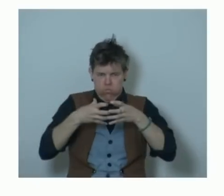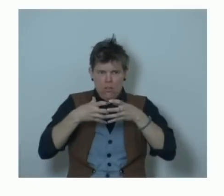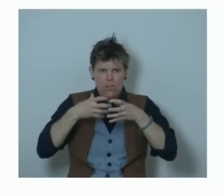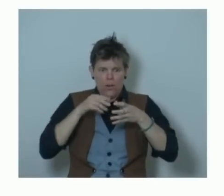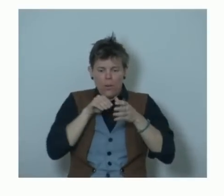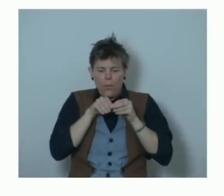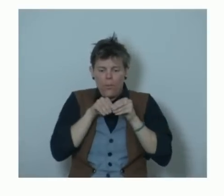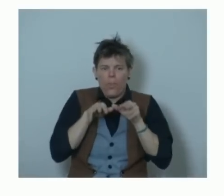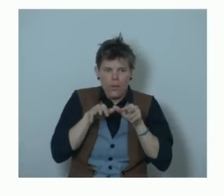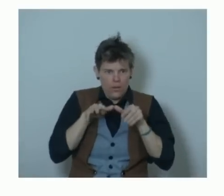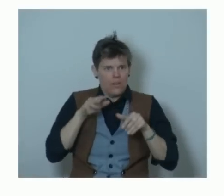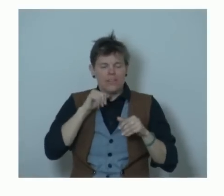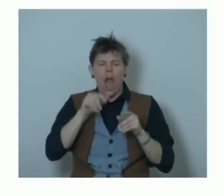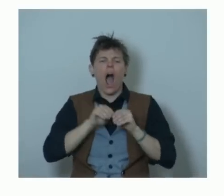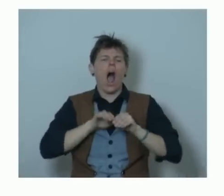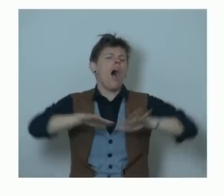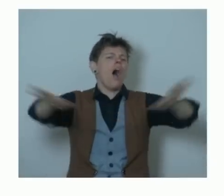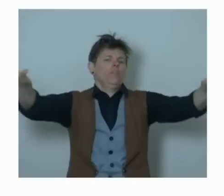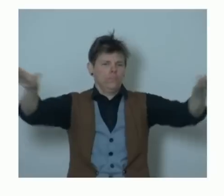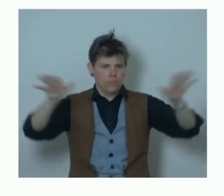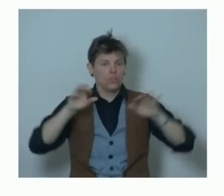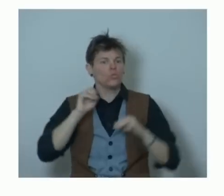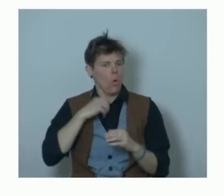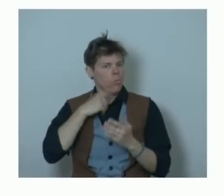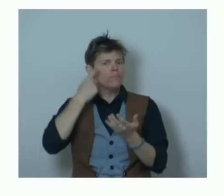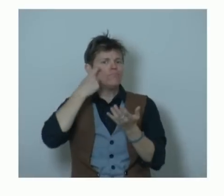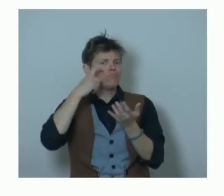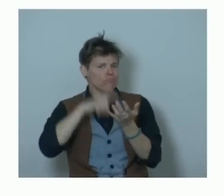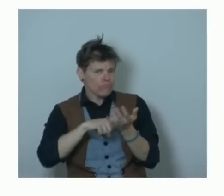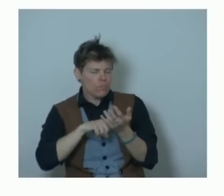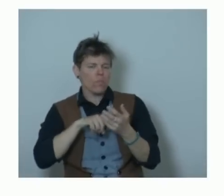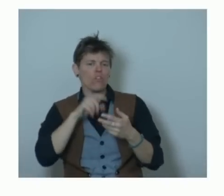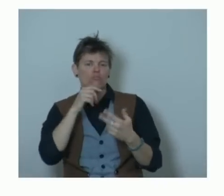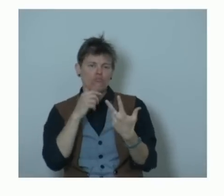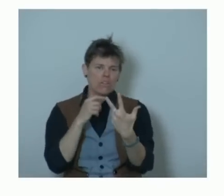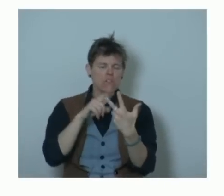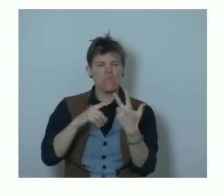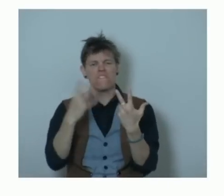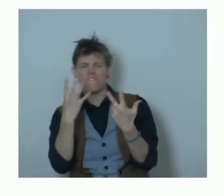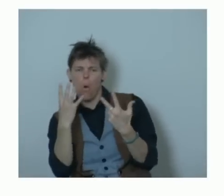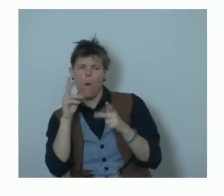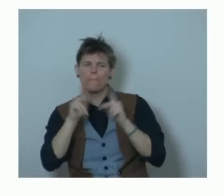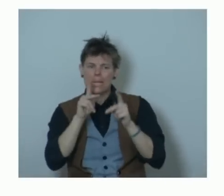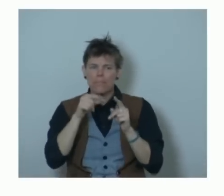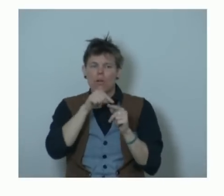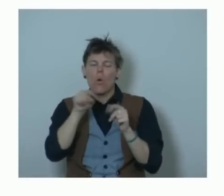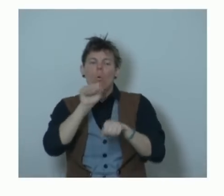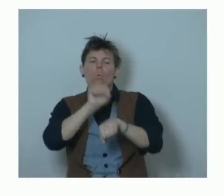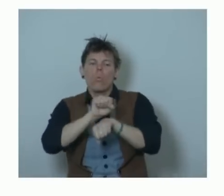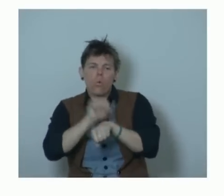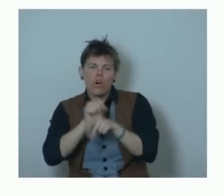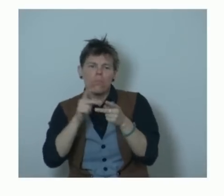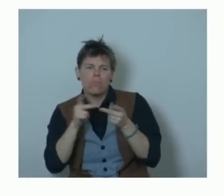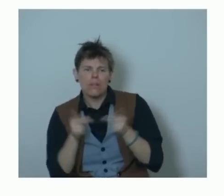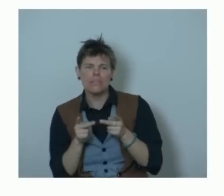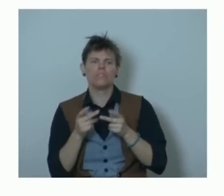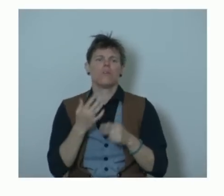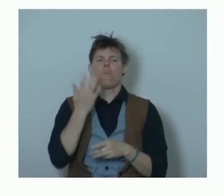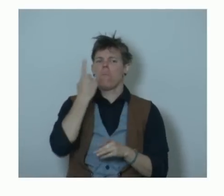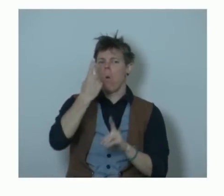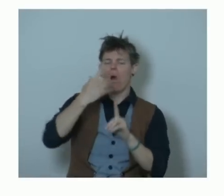we find 3 or 4 cases in one workplace or in one environment or